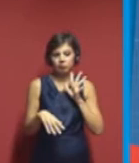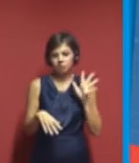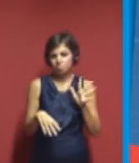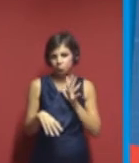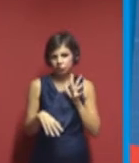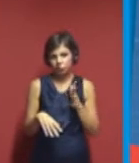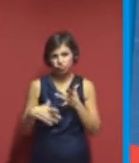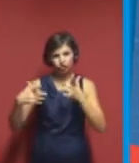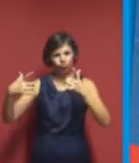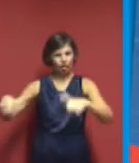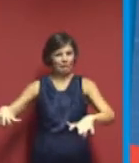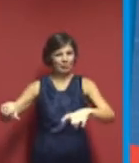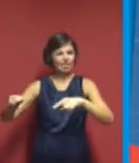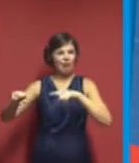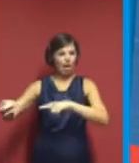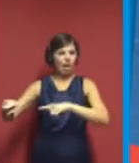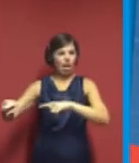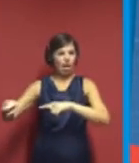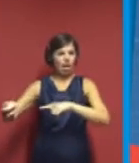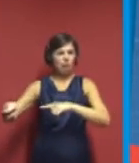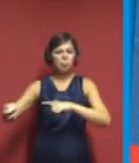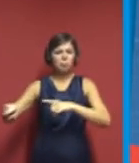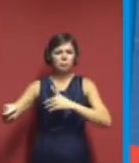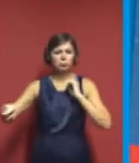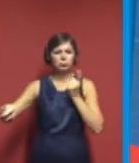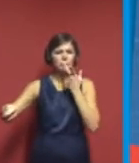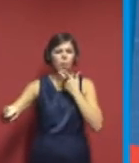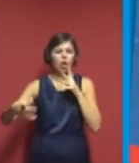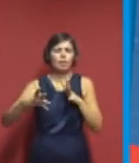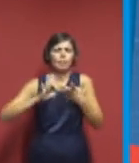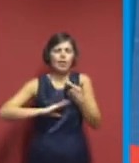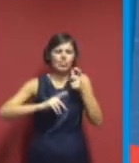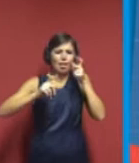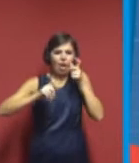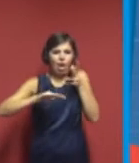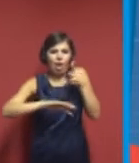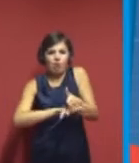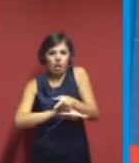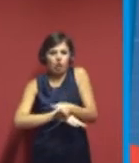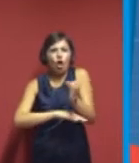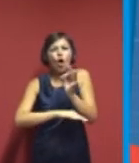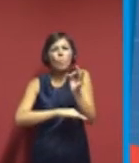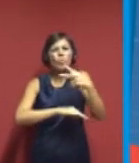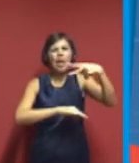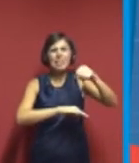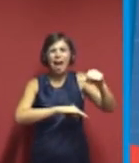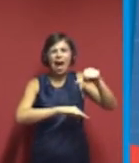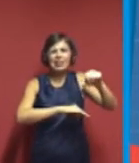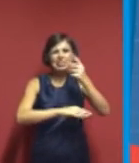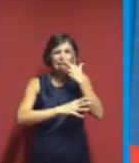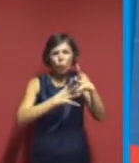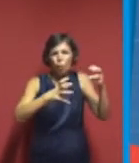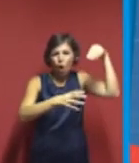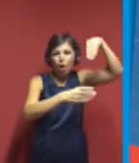do scams, to hack different agencies like NASA, do phishing. And but now, after winning the Gordon E.